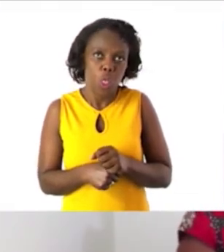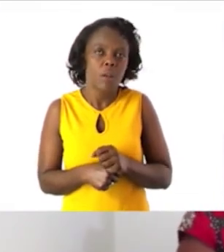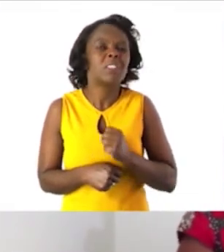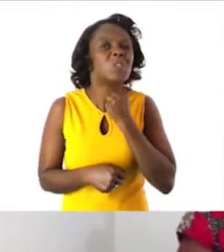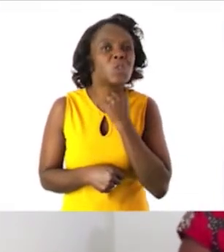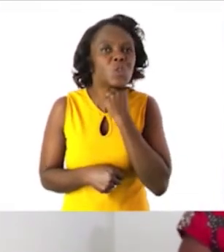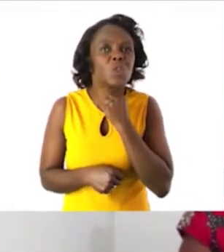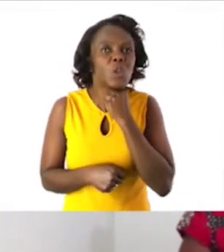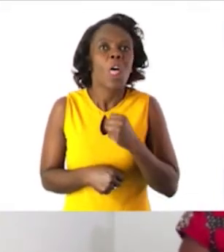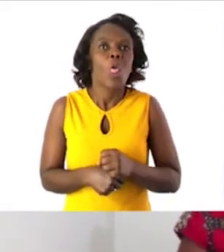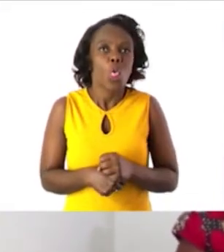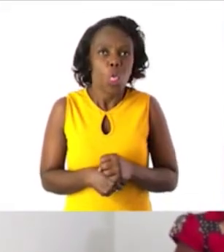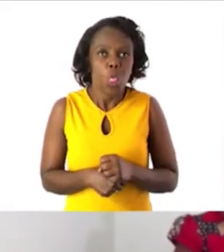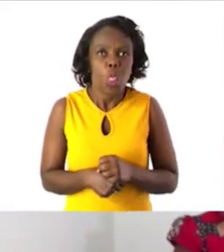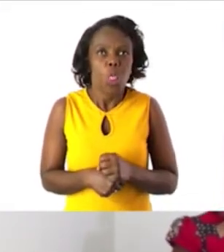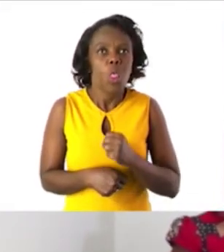Can you do that with me?